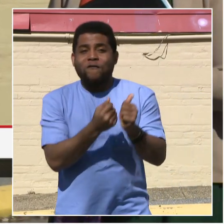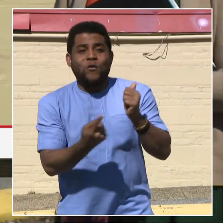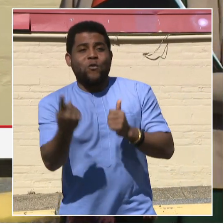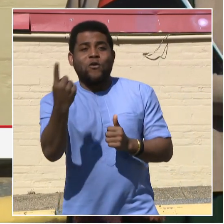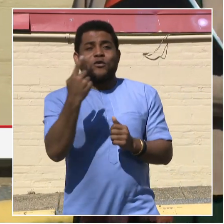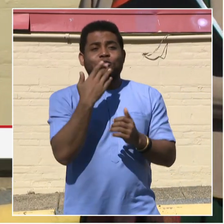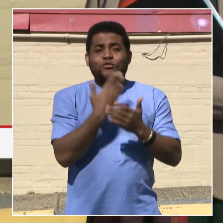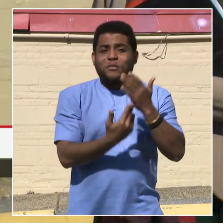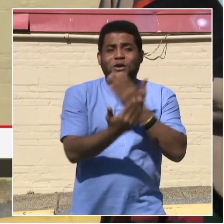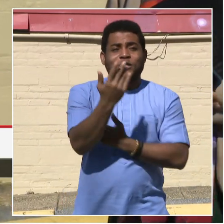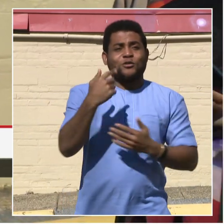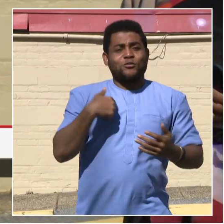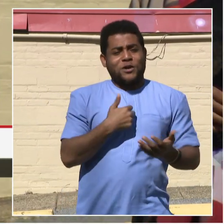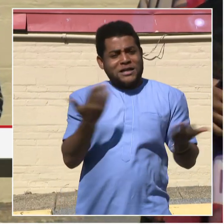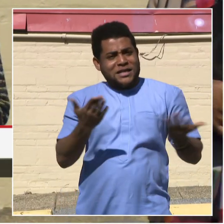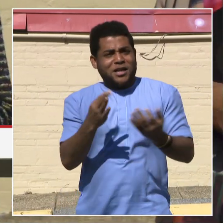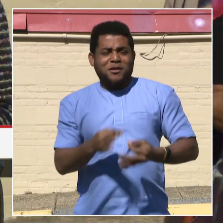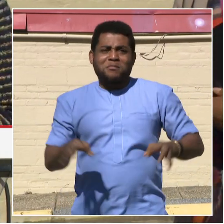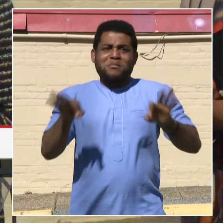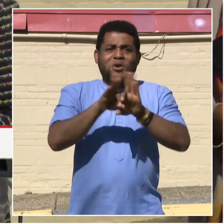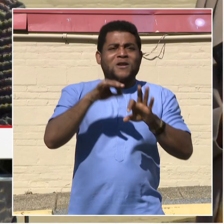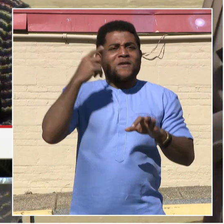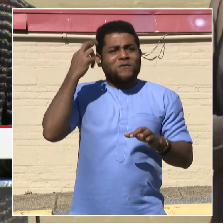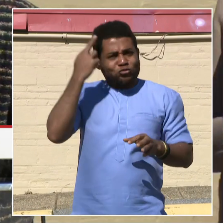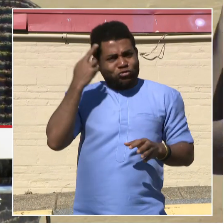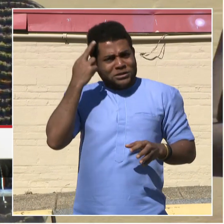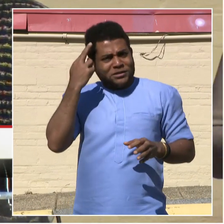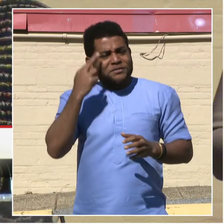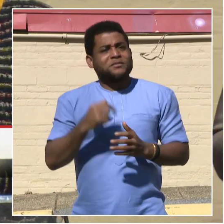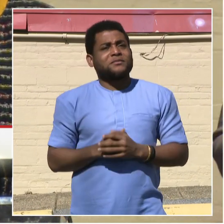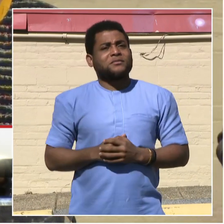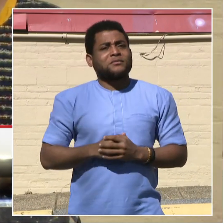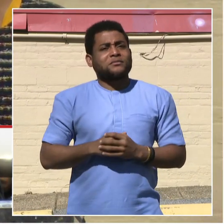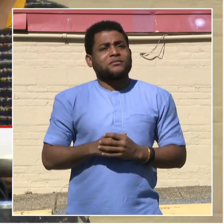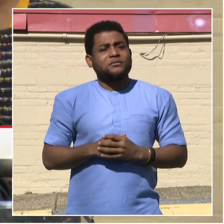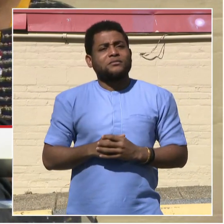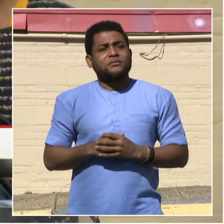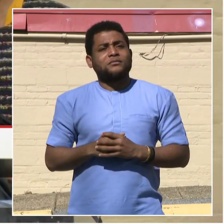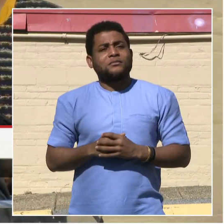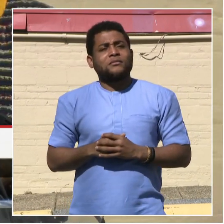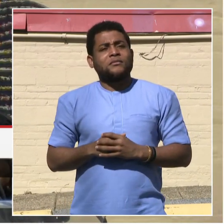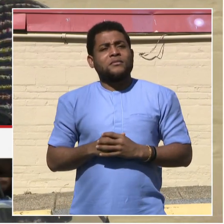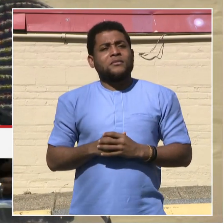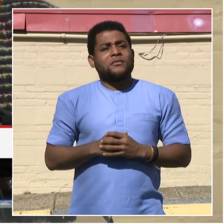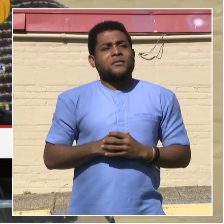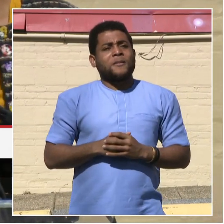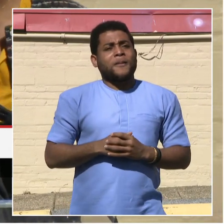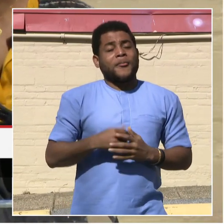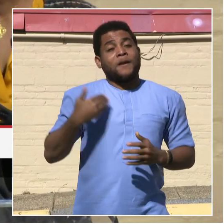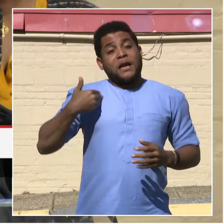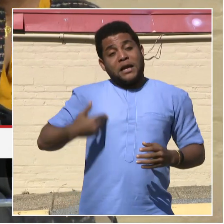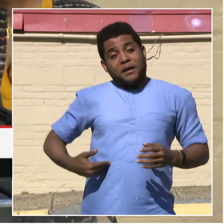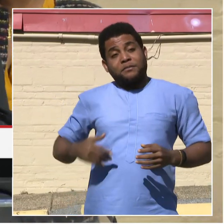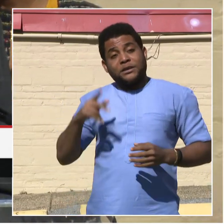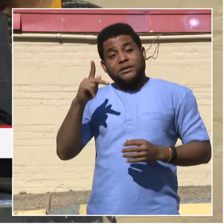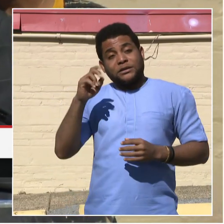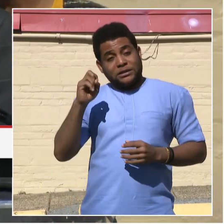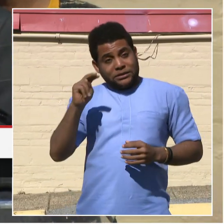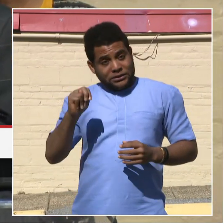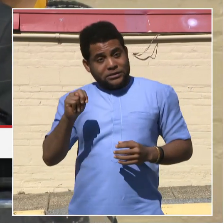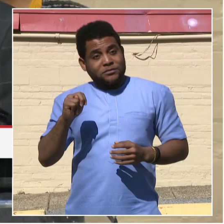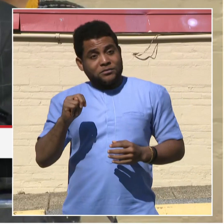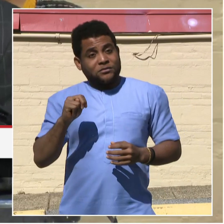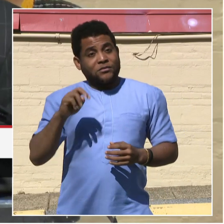reason. And as was mentioned, my name is Kenyan McDuffie. I'm council member for Ward 5, and I chair the council's Committee on Economic